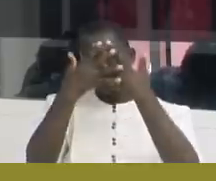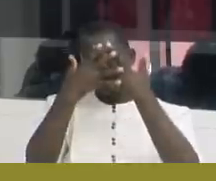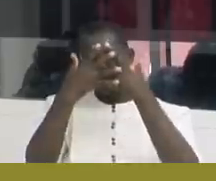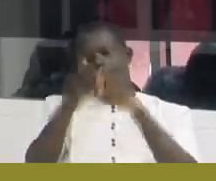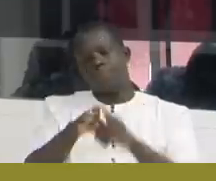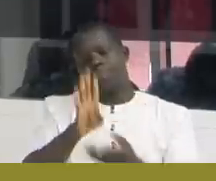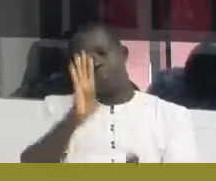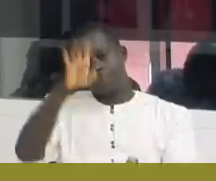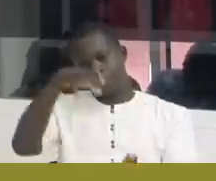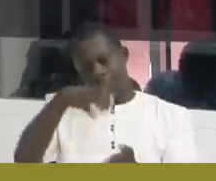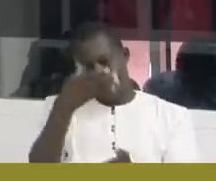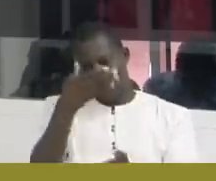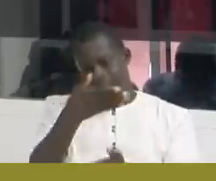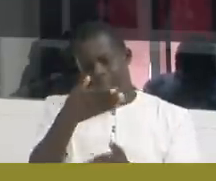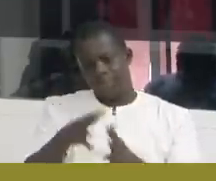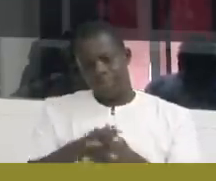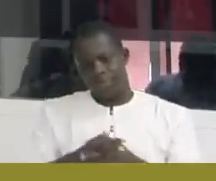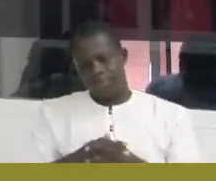2,